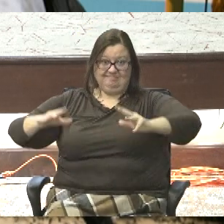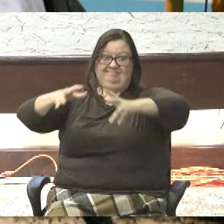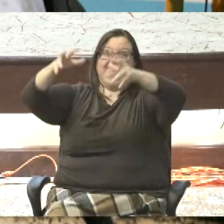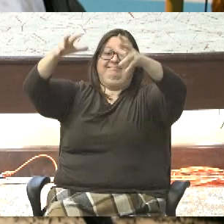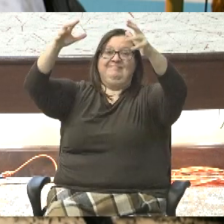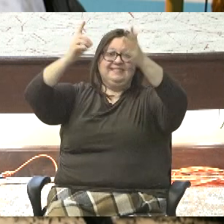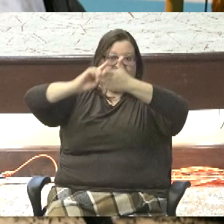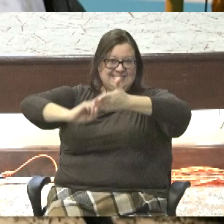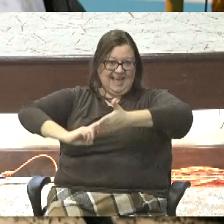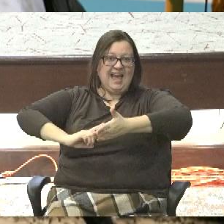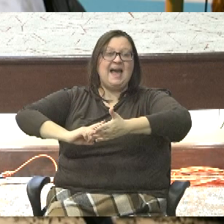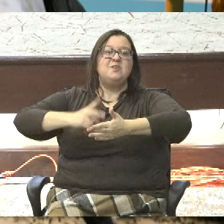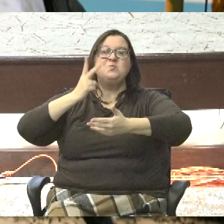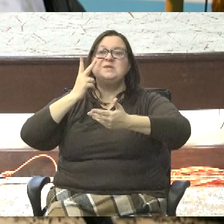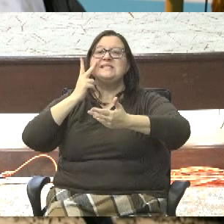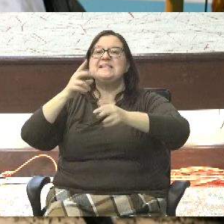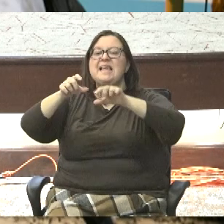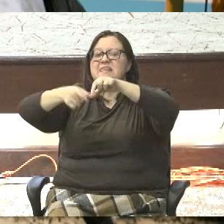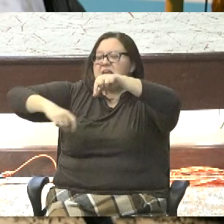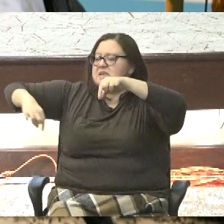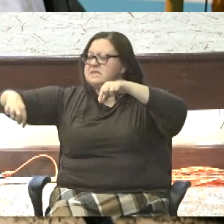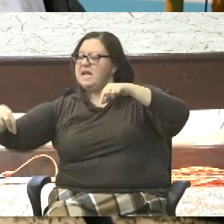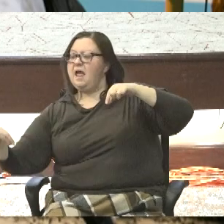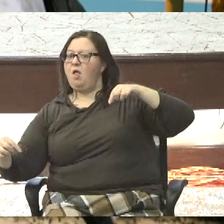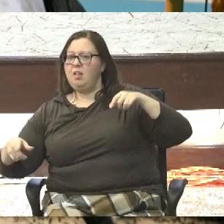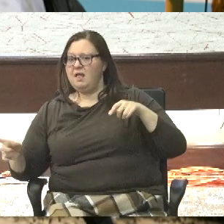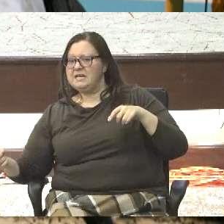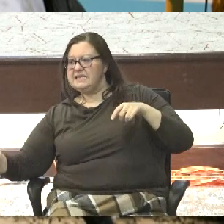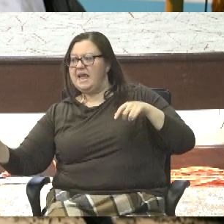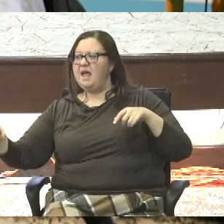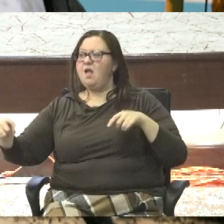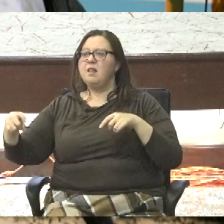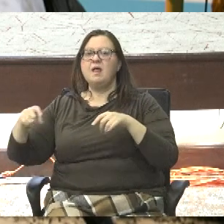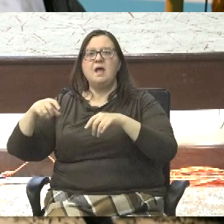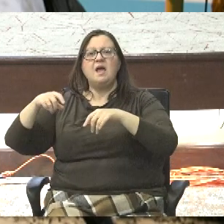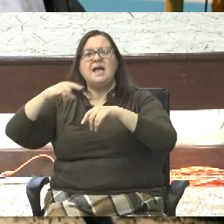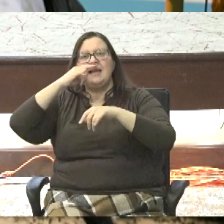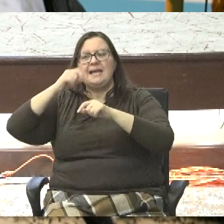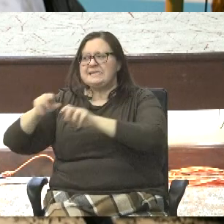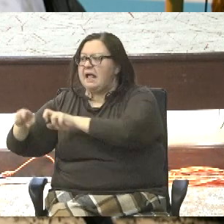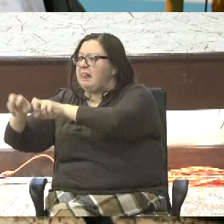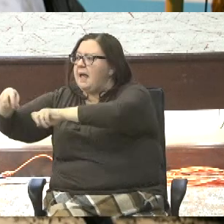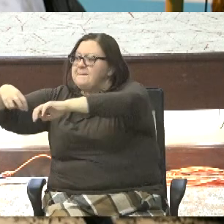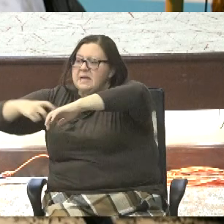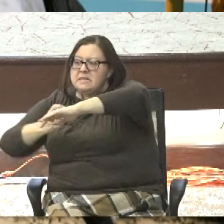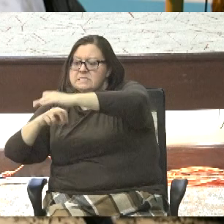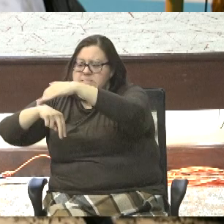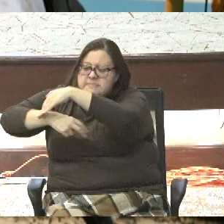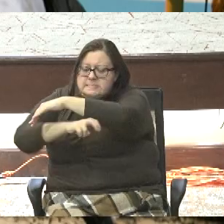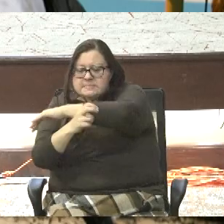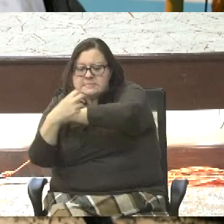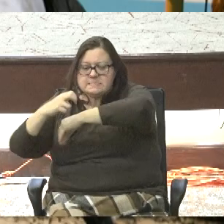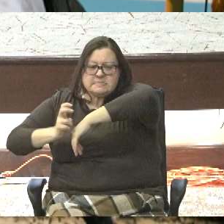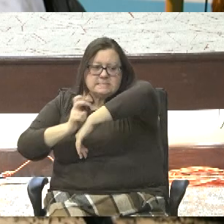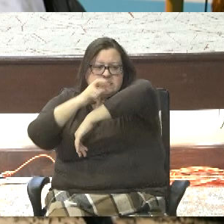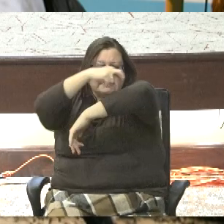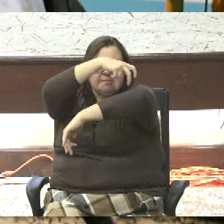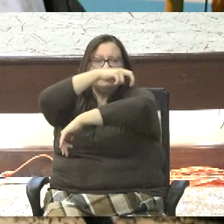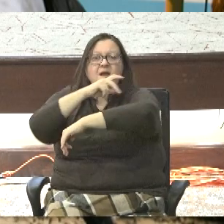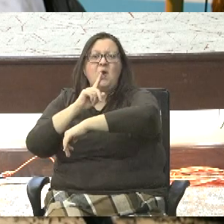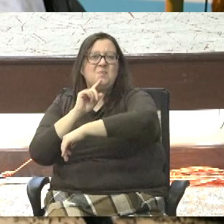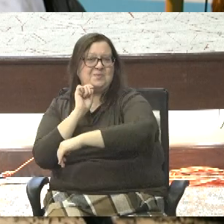a design, as you can see the tail coming off that kids are going to be able to climb on and climb through. Really